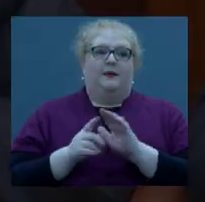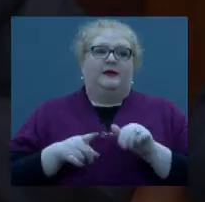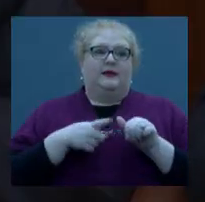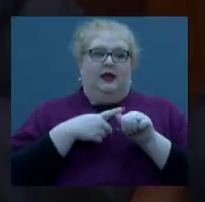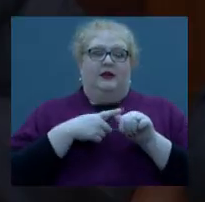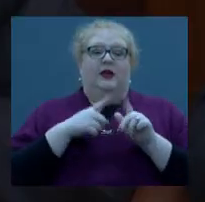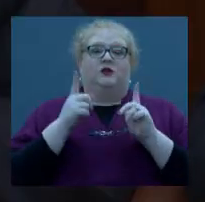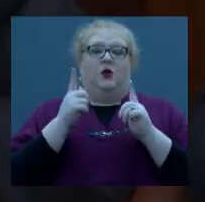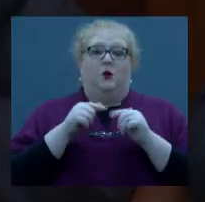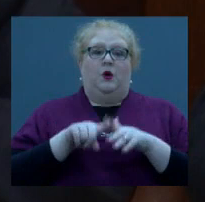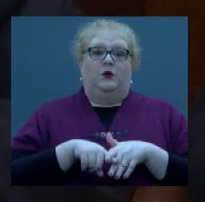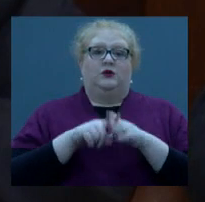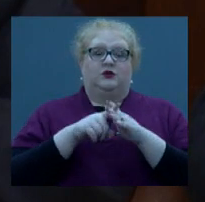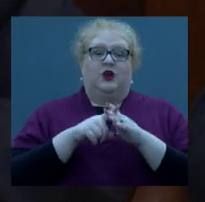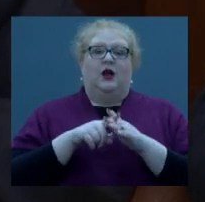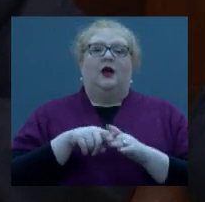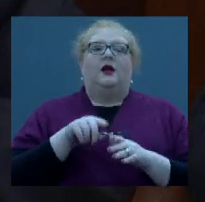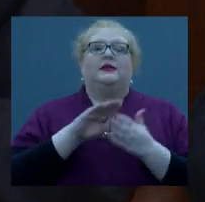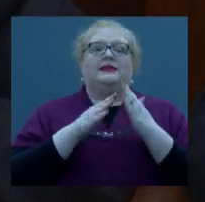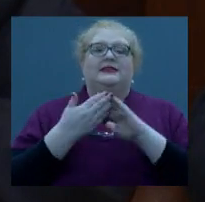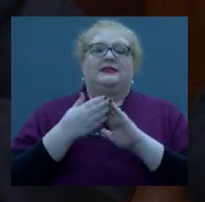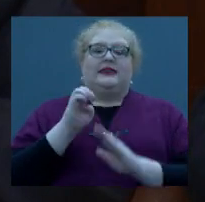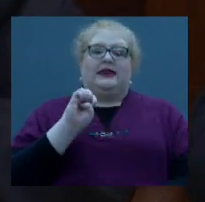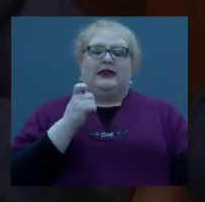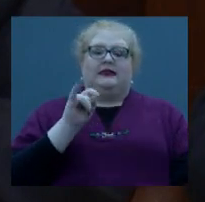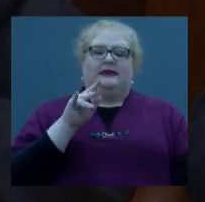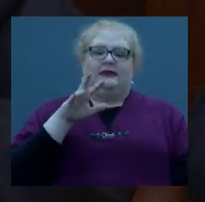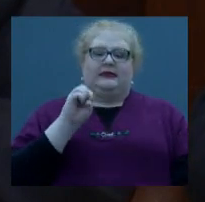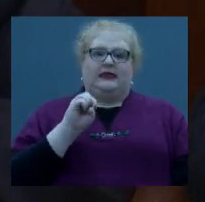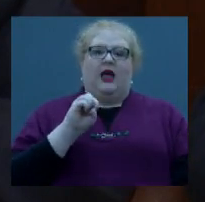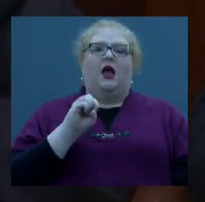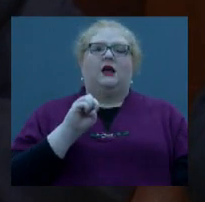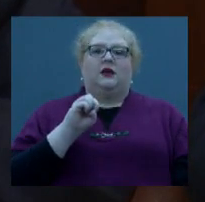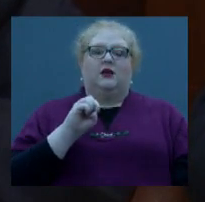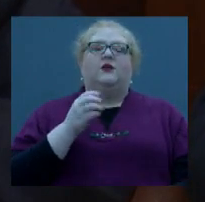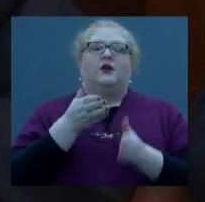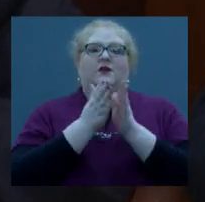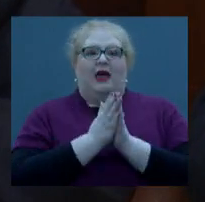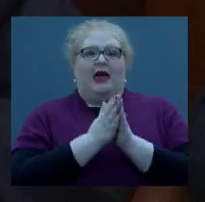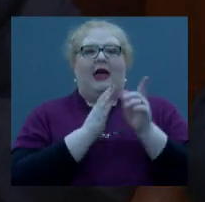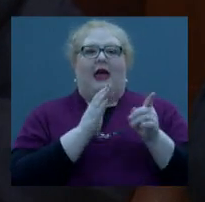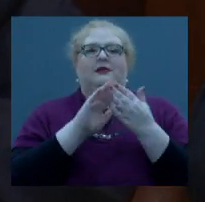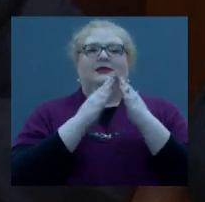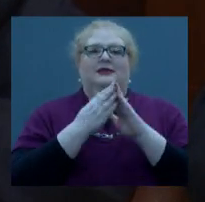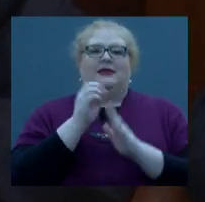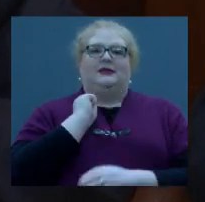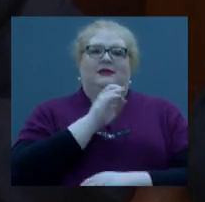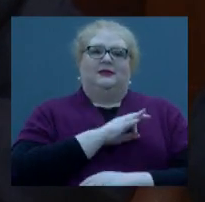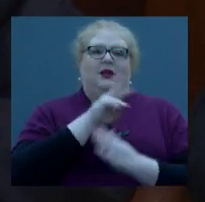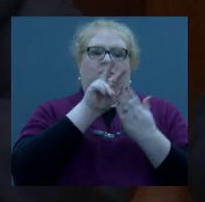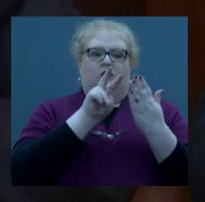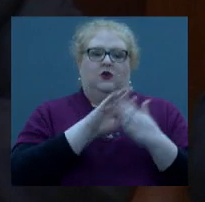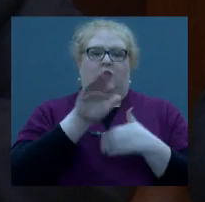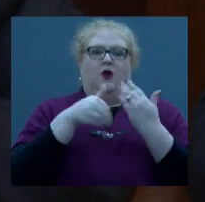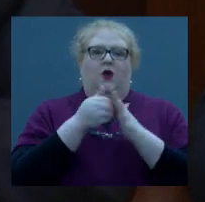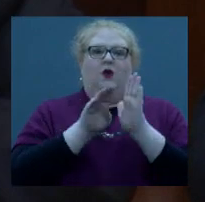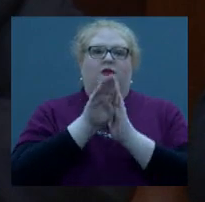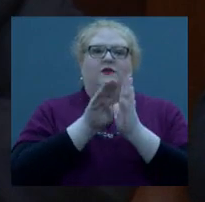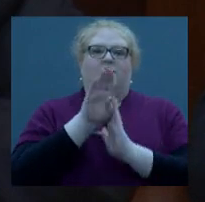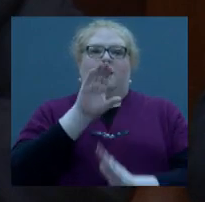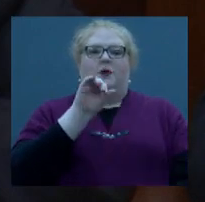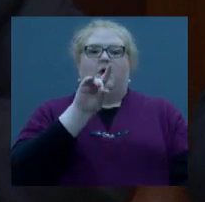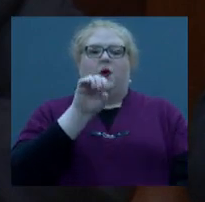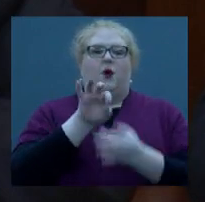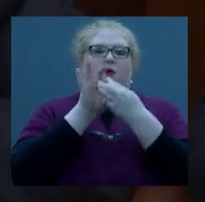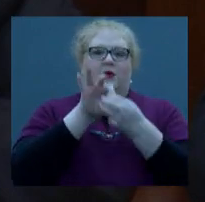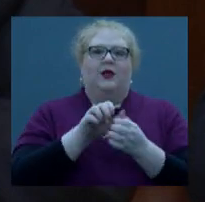the city's executive administration office asked city staff to look at all of our development codes as it relates to the city,